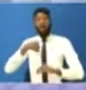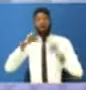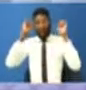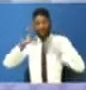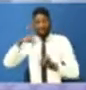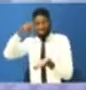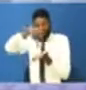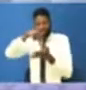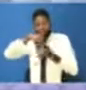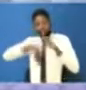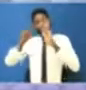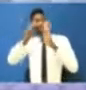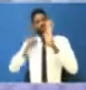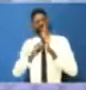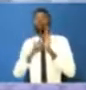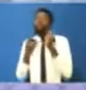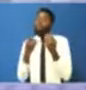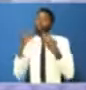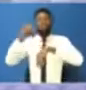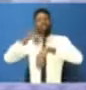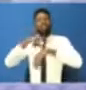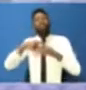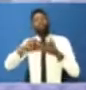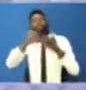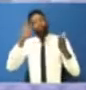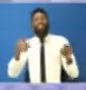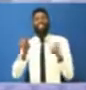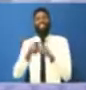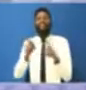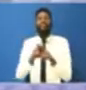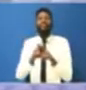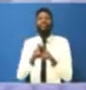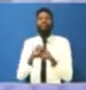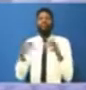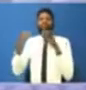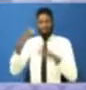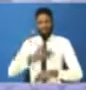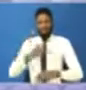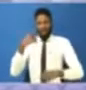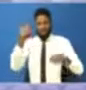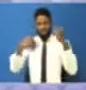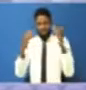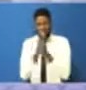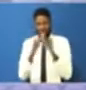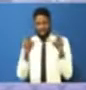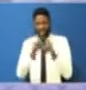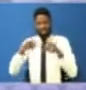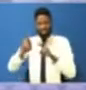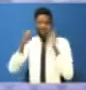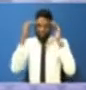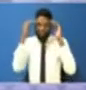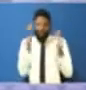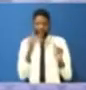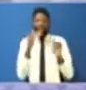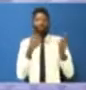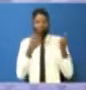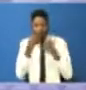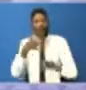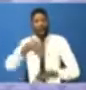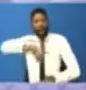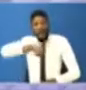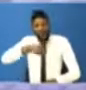principle. Many times, even before what my competitors and their colleagues thrive on, they like talking about the